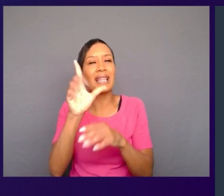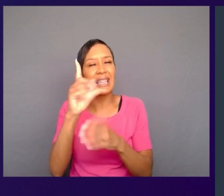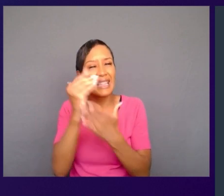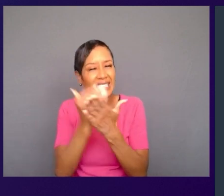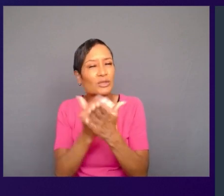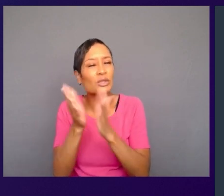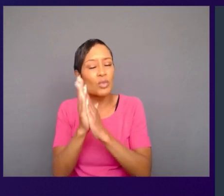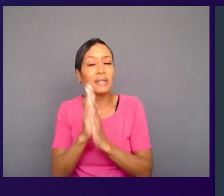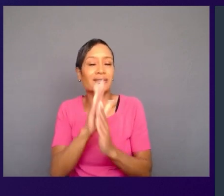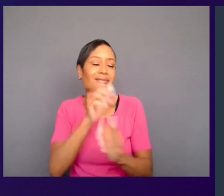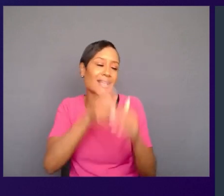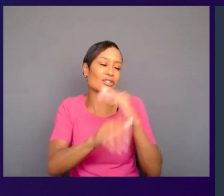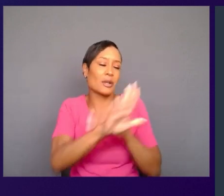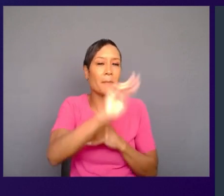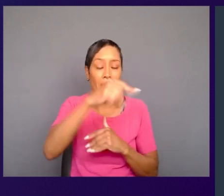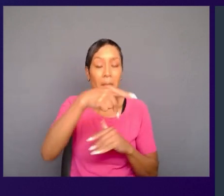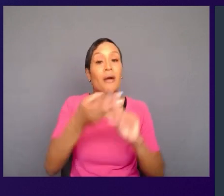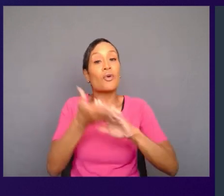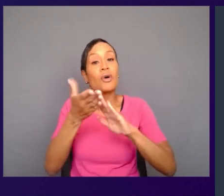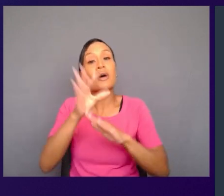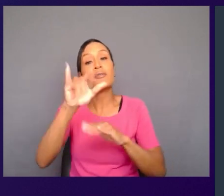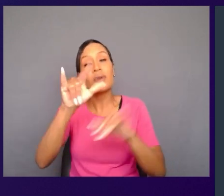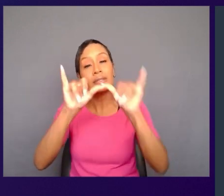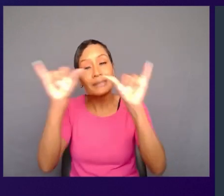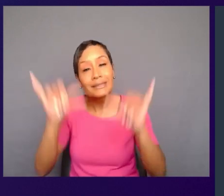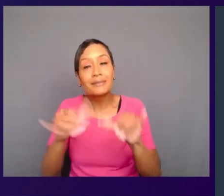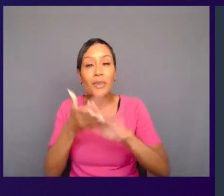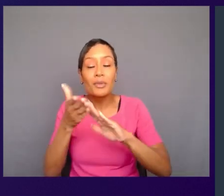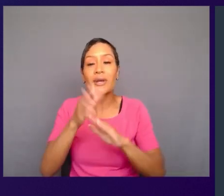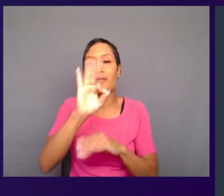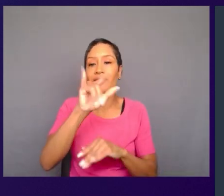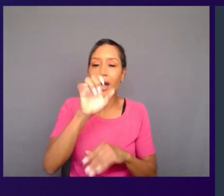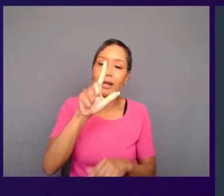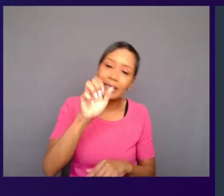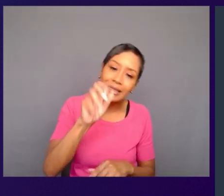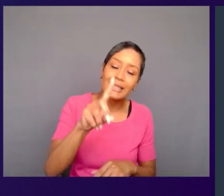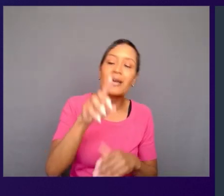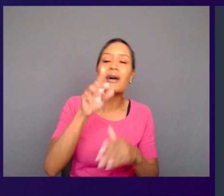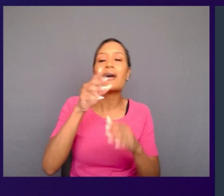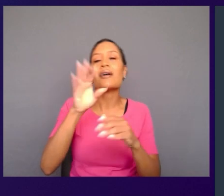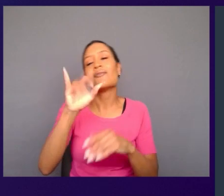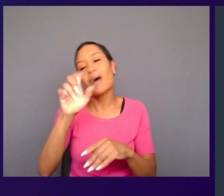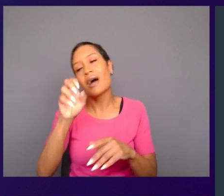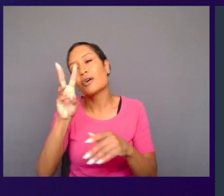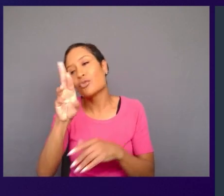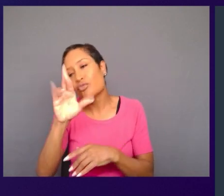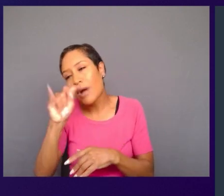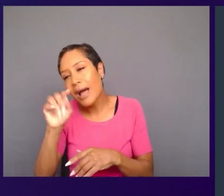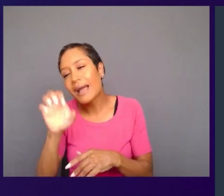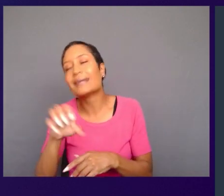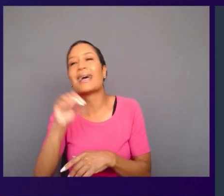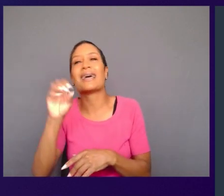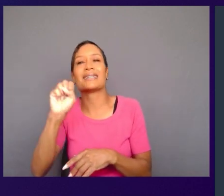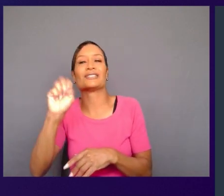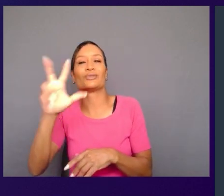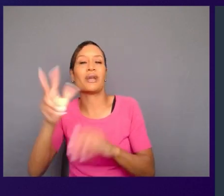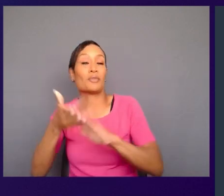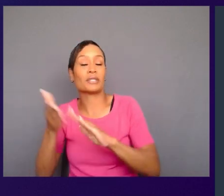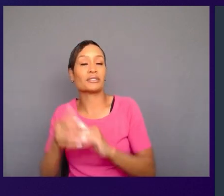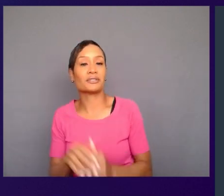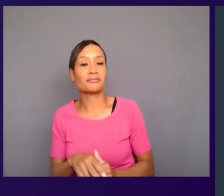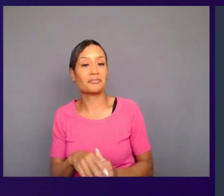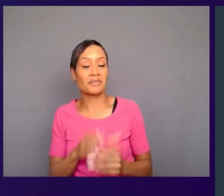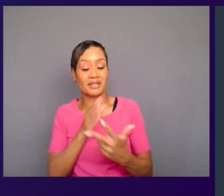by Mountpoint when you run file system operations such as file read, file write, and directory listing operations. That's pretty awesome, I got to